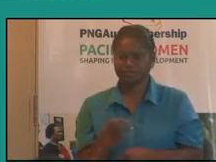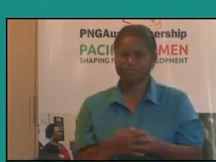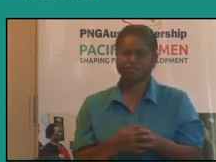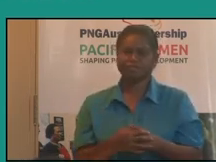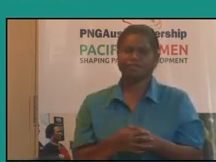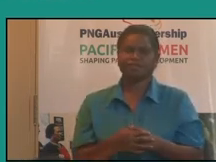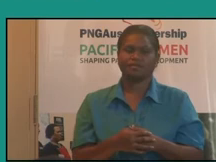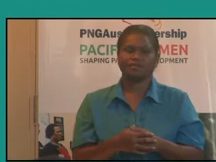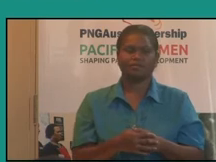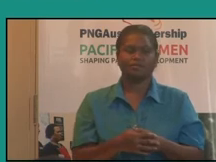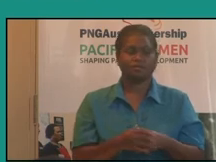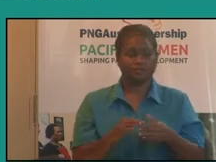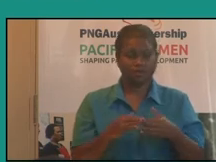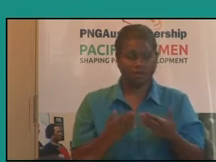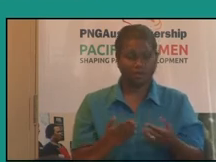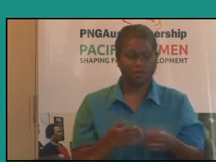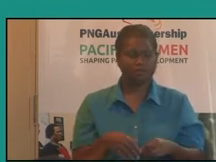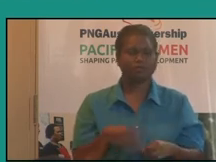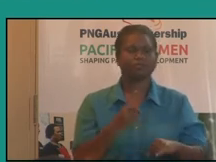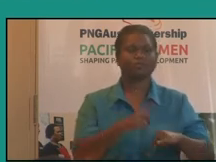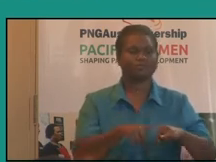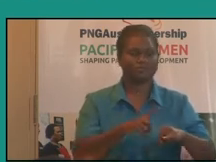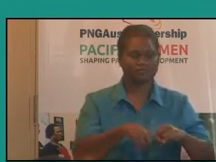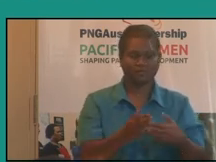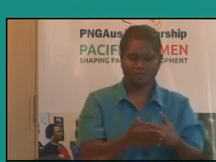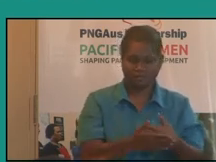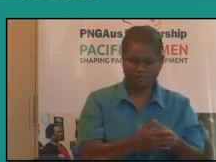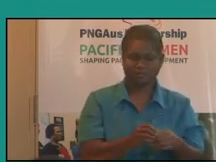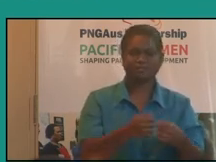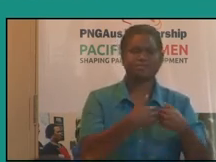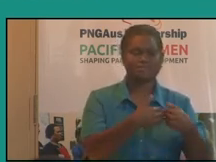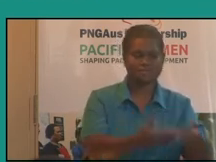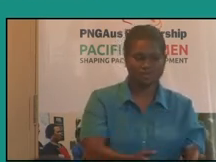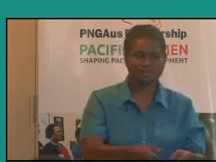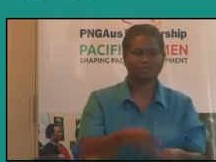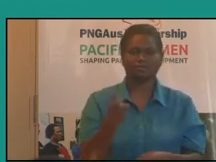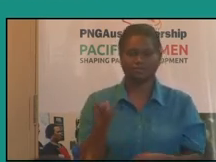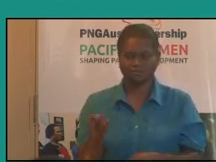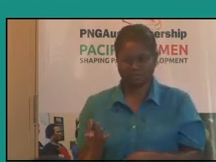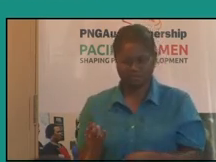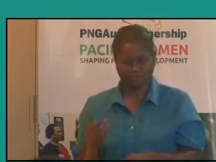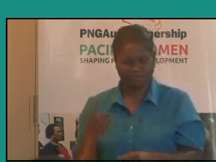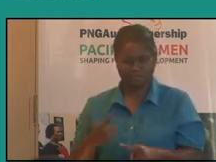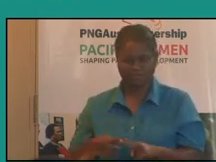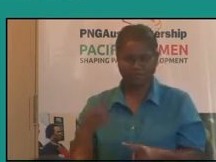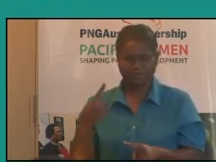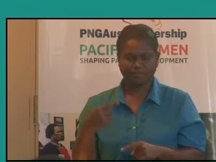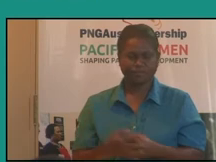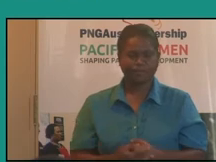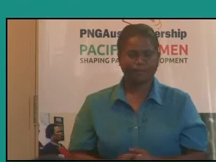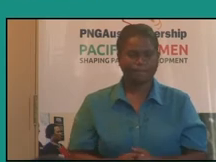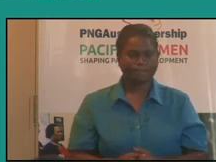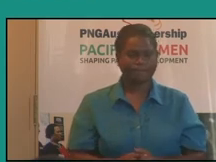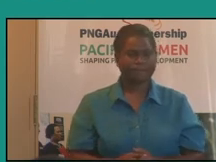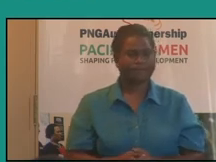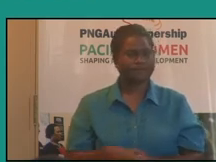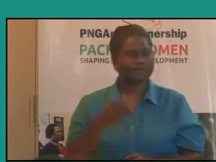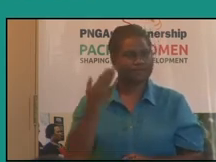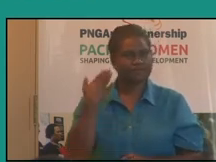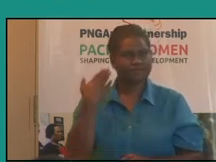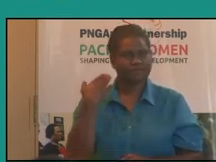word go. As soon as it's off, we're on the move again. And with the recent